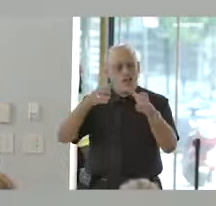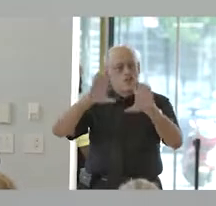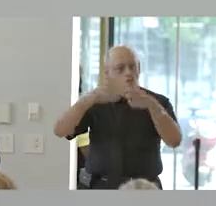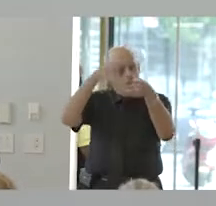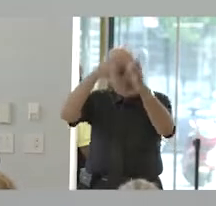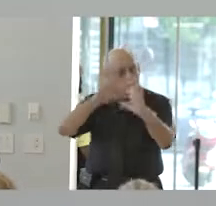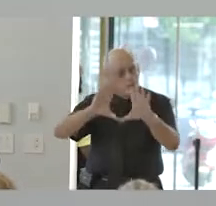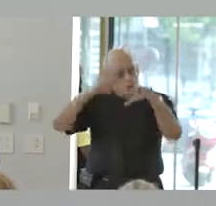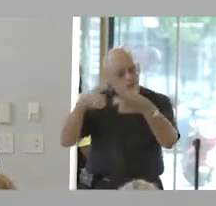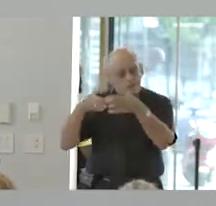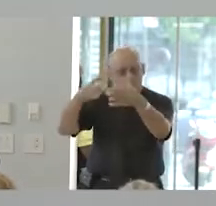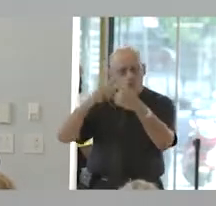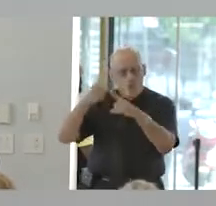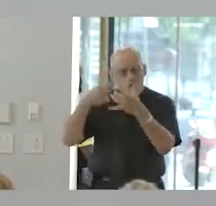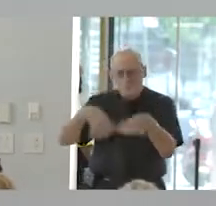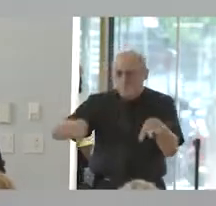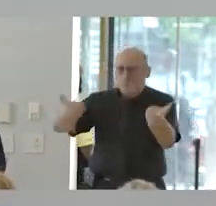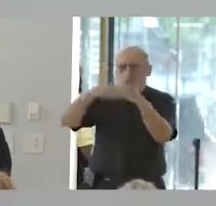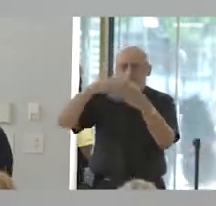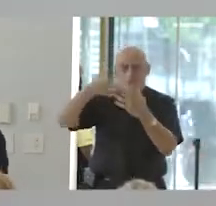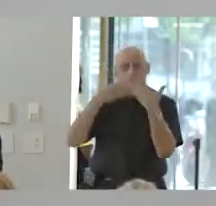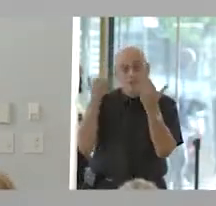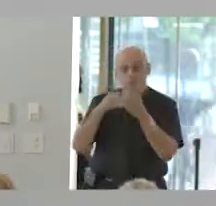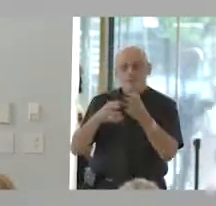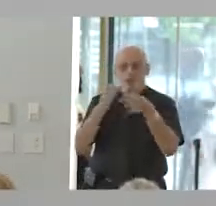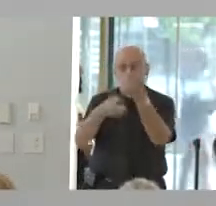for this really super important project. And thank you again.